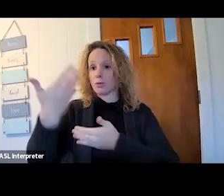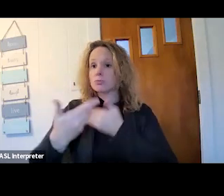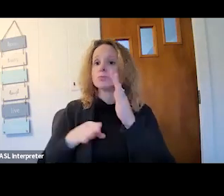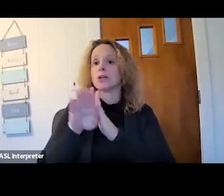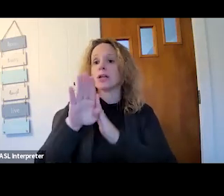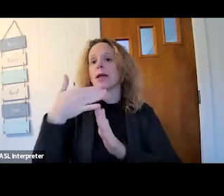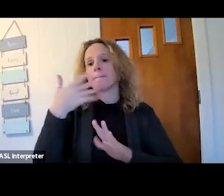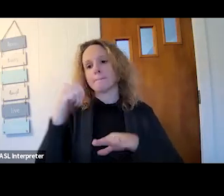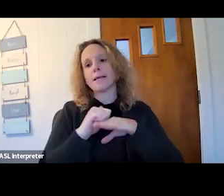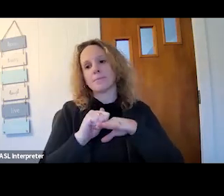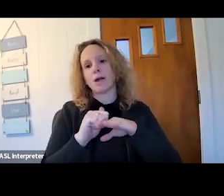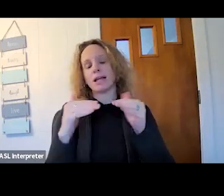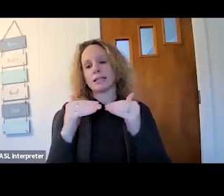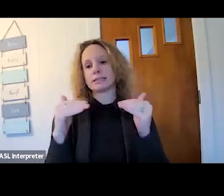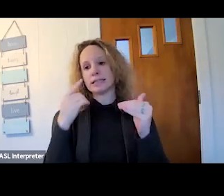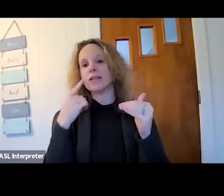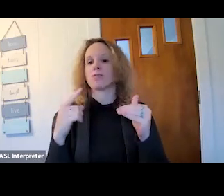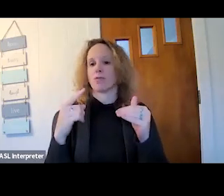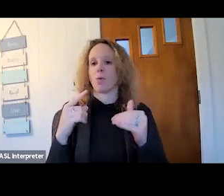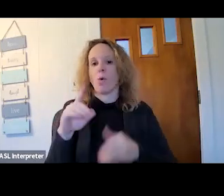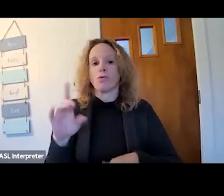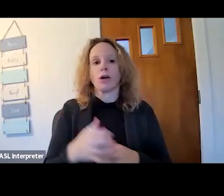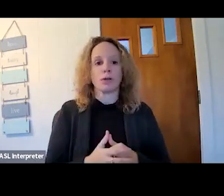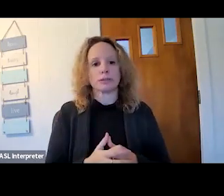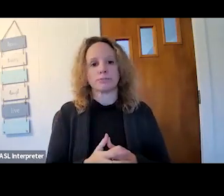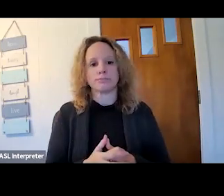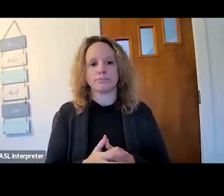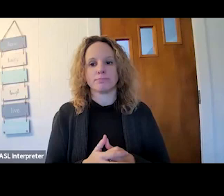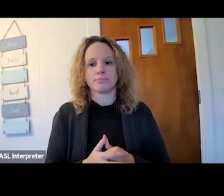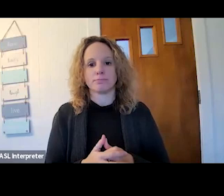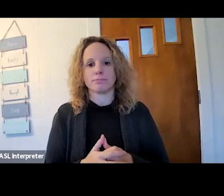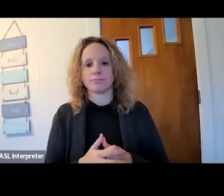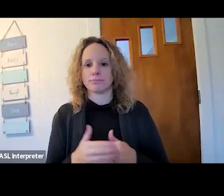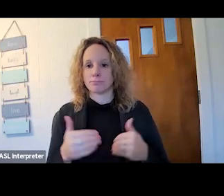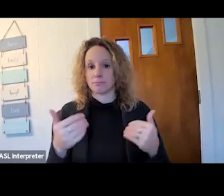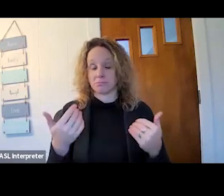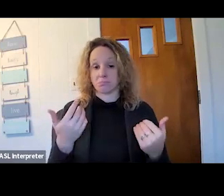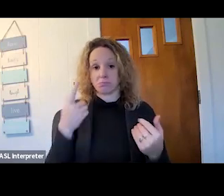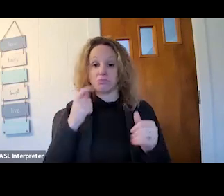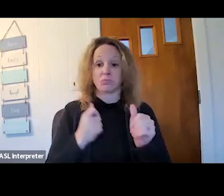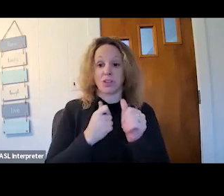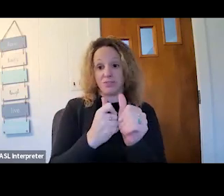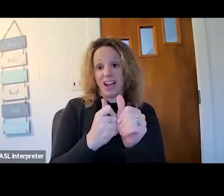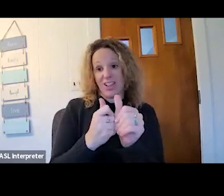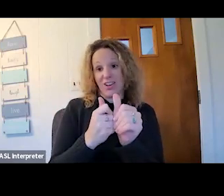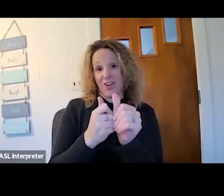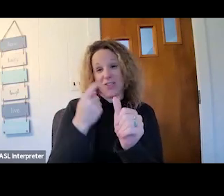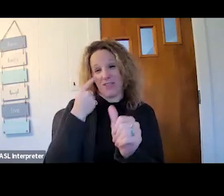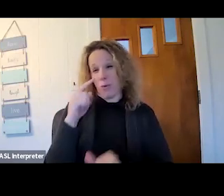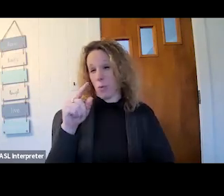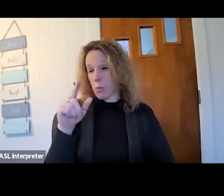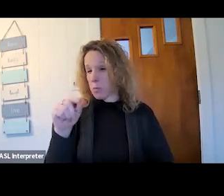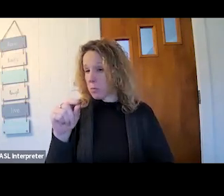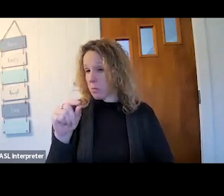best practice standards for drug courts, and we have adhered to them over the last 20 plus